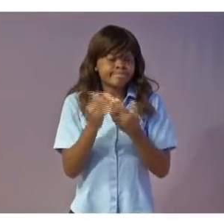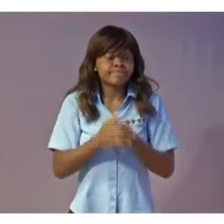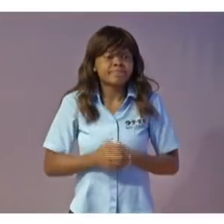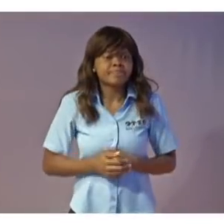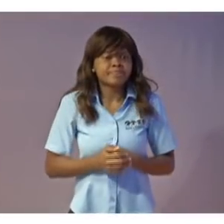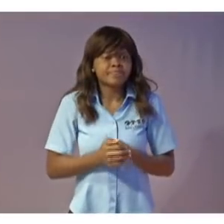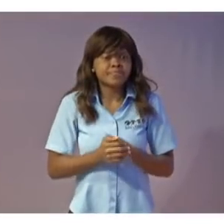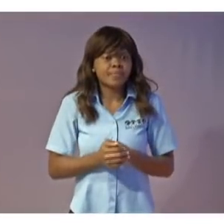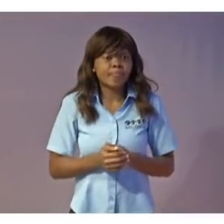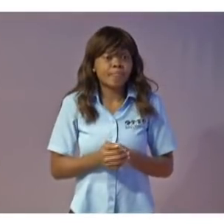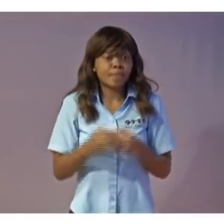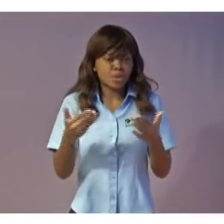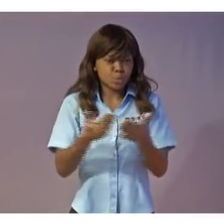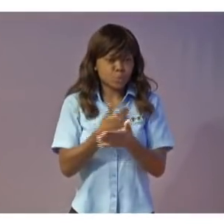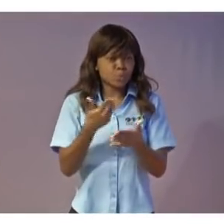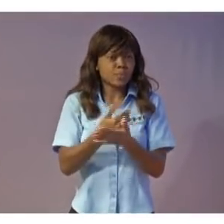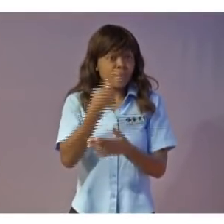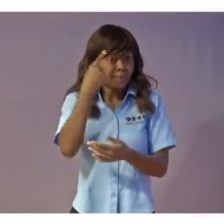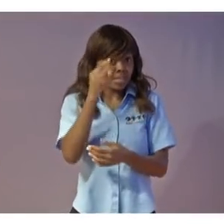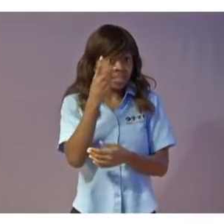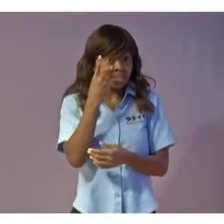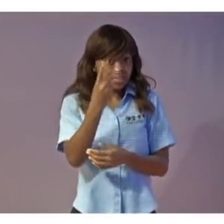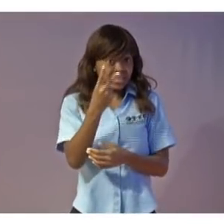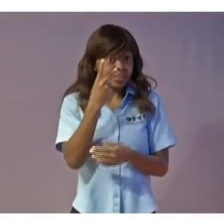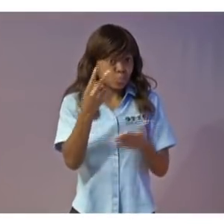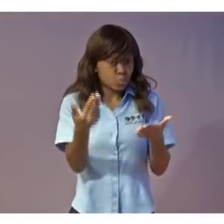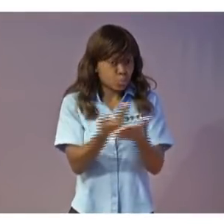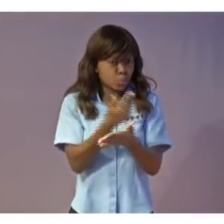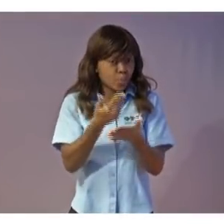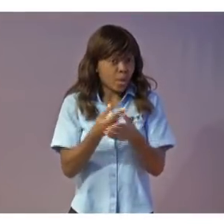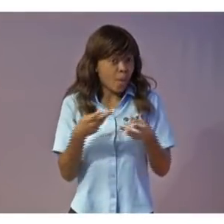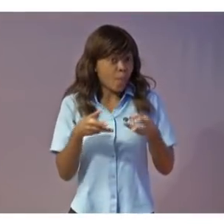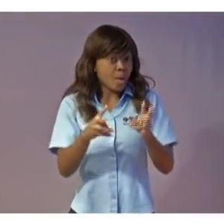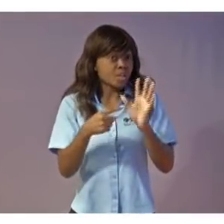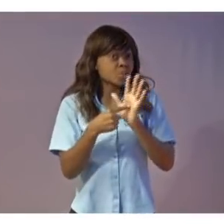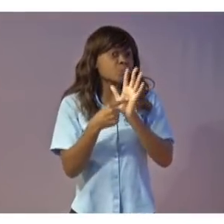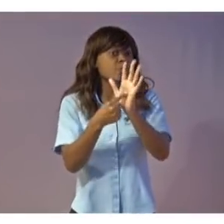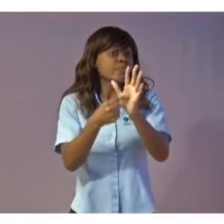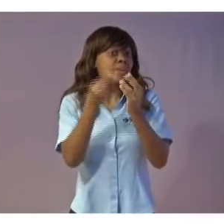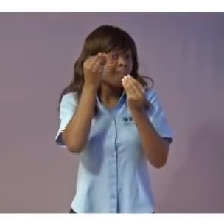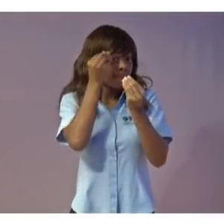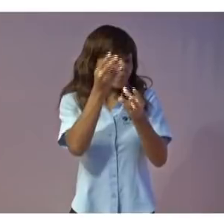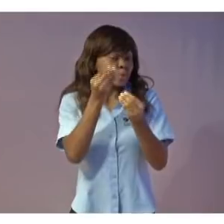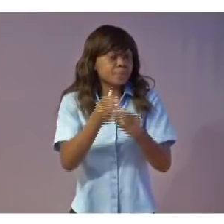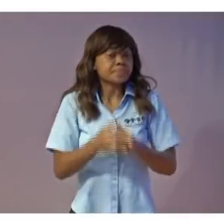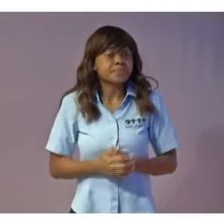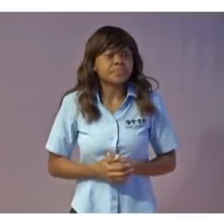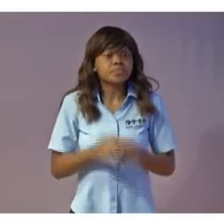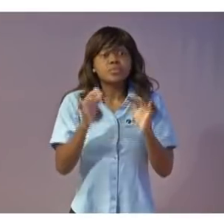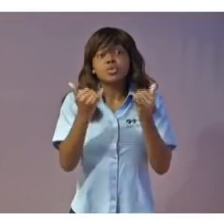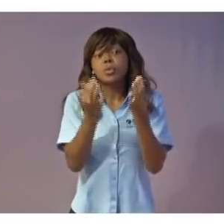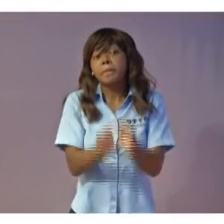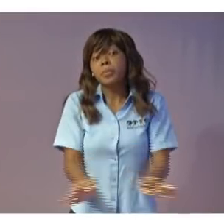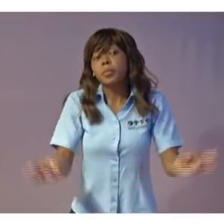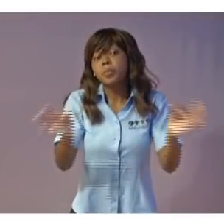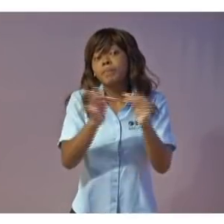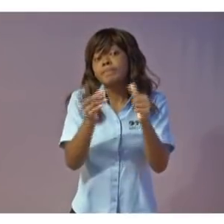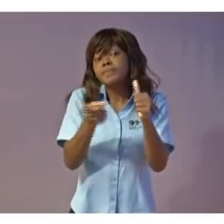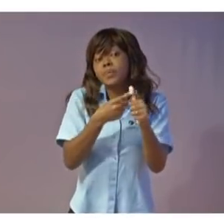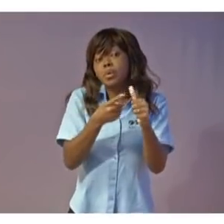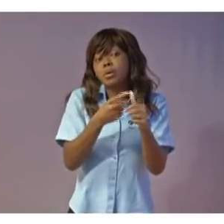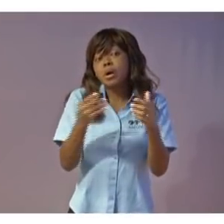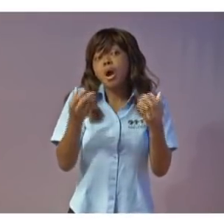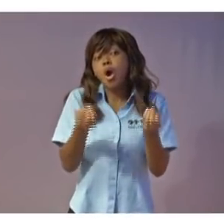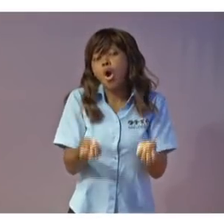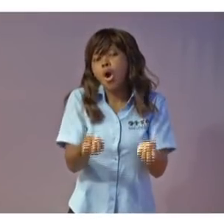dashboard, the main statistic now is vaccination status. We are going to be popping on the